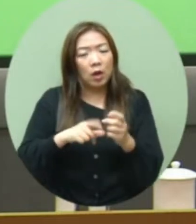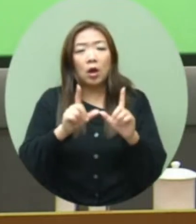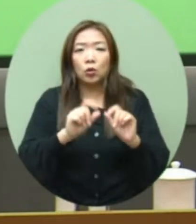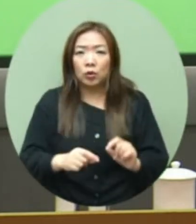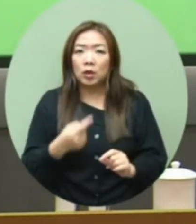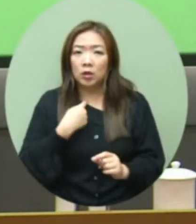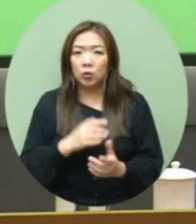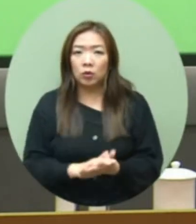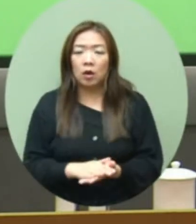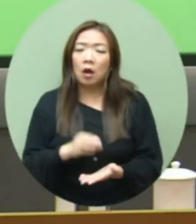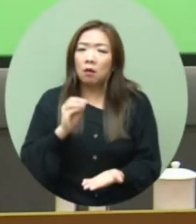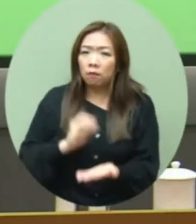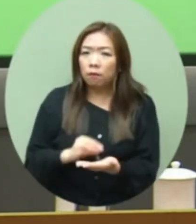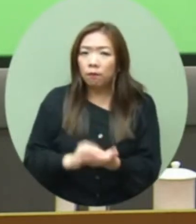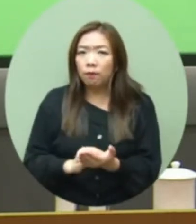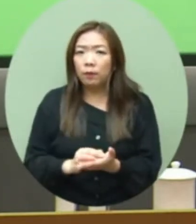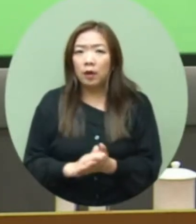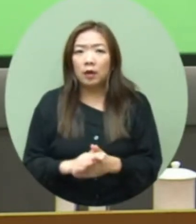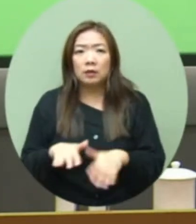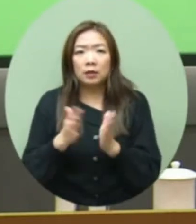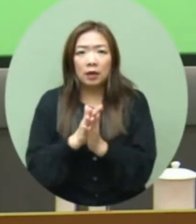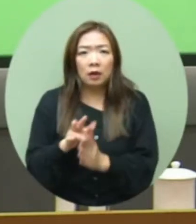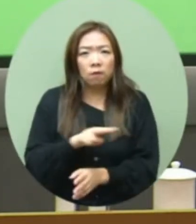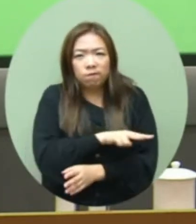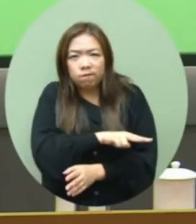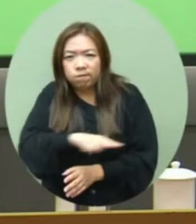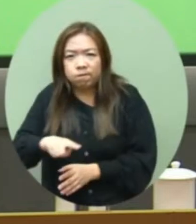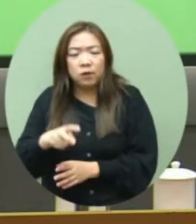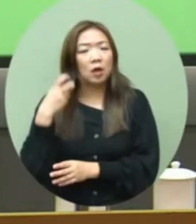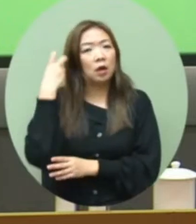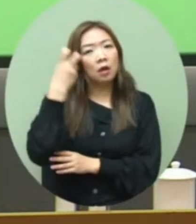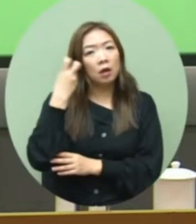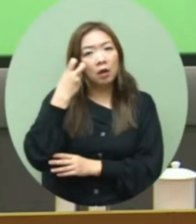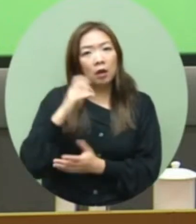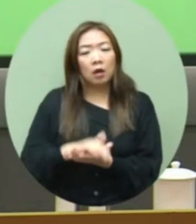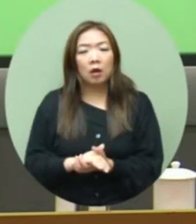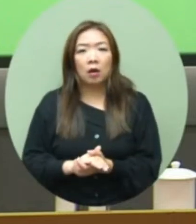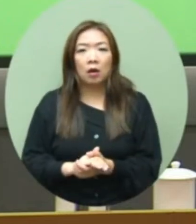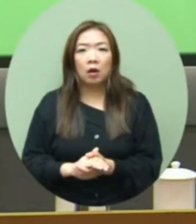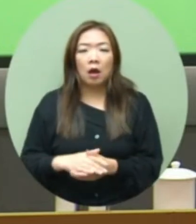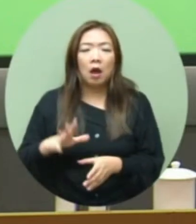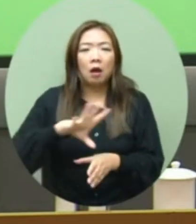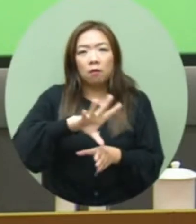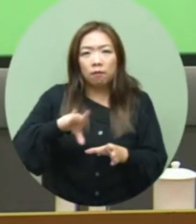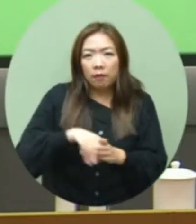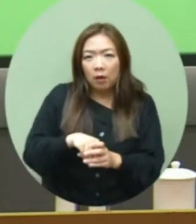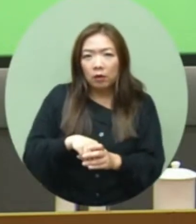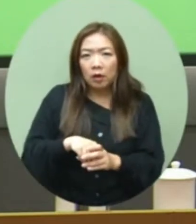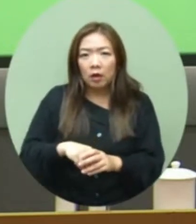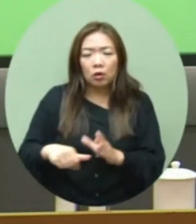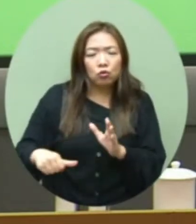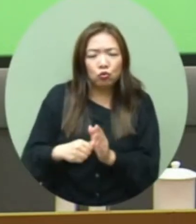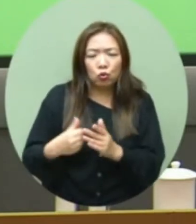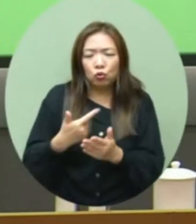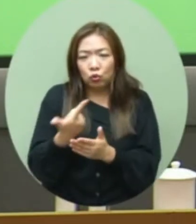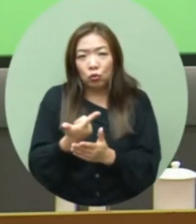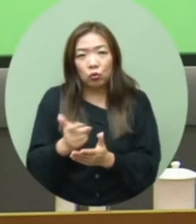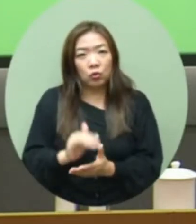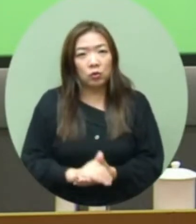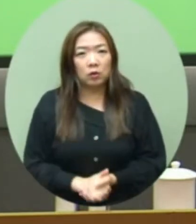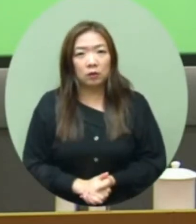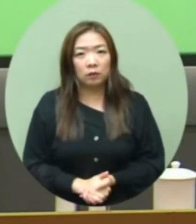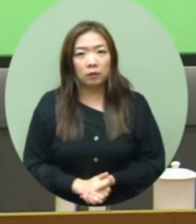and reform, we need to consider this array of factors to make sure that we consider everything and